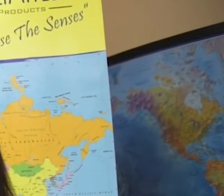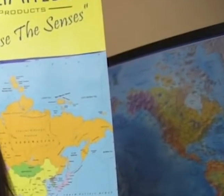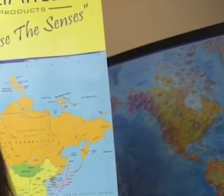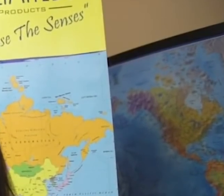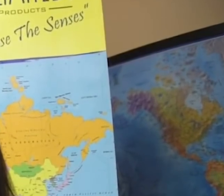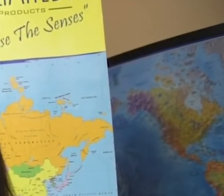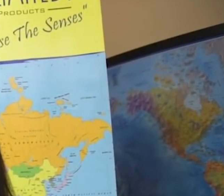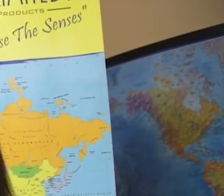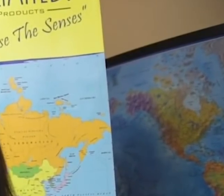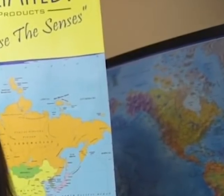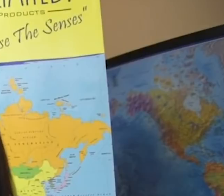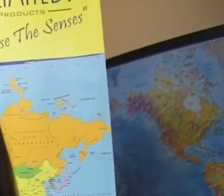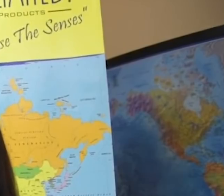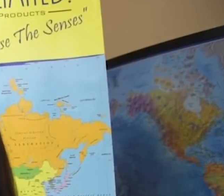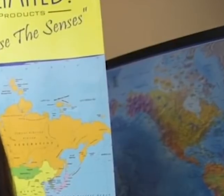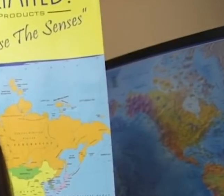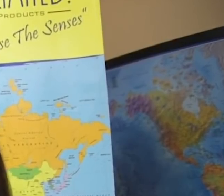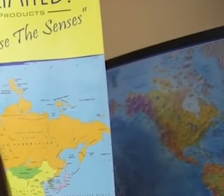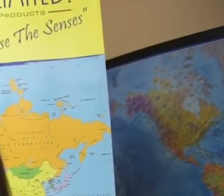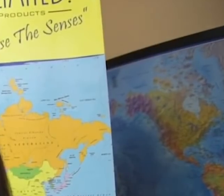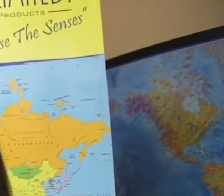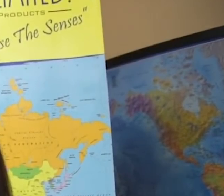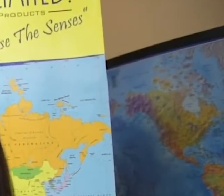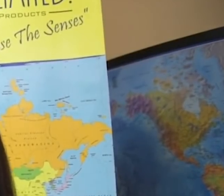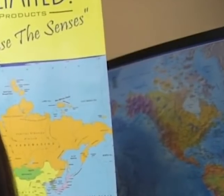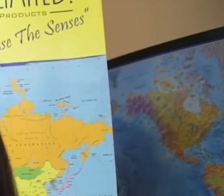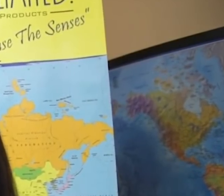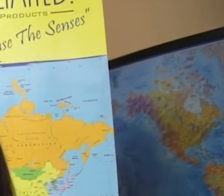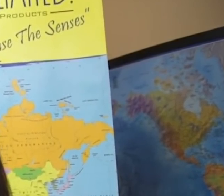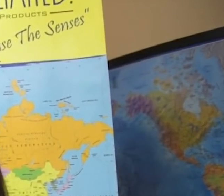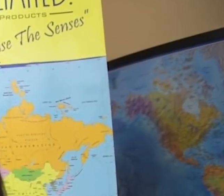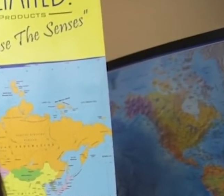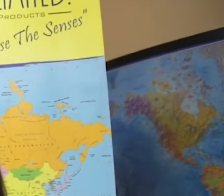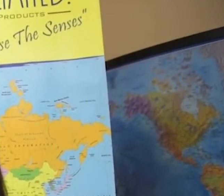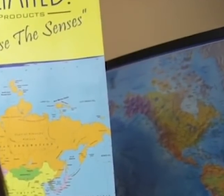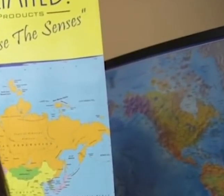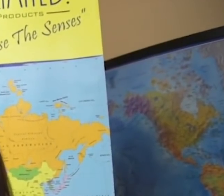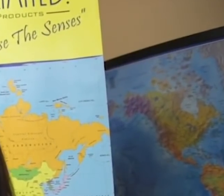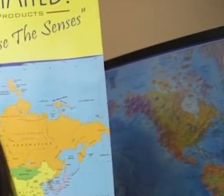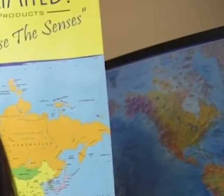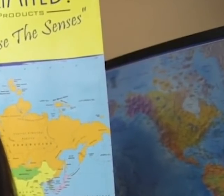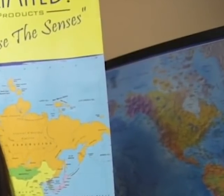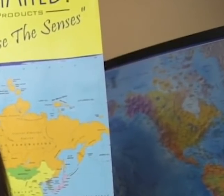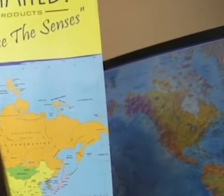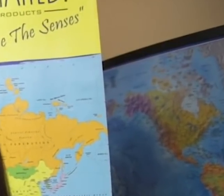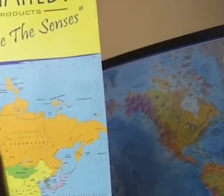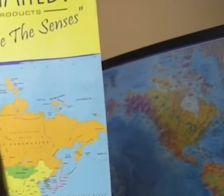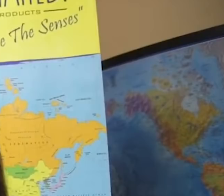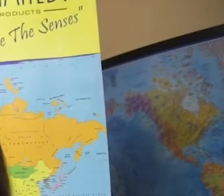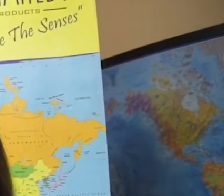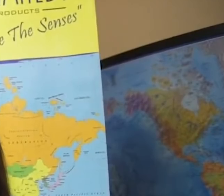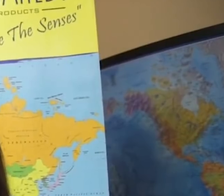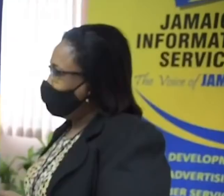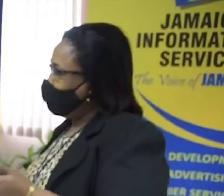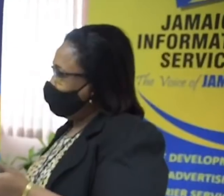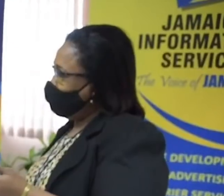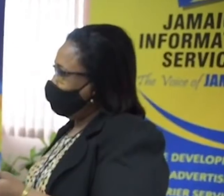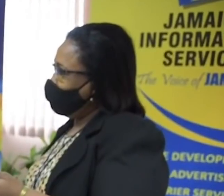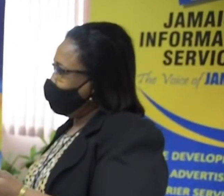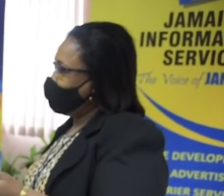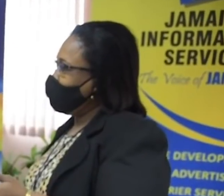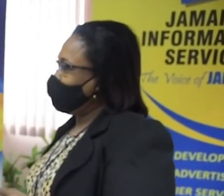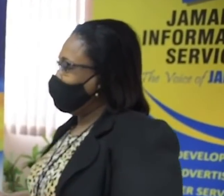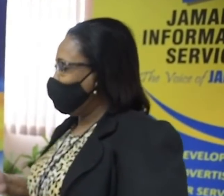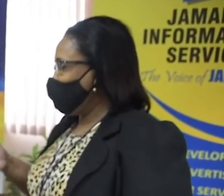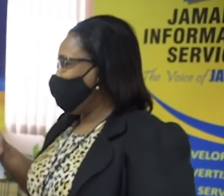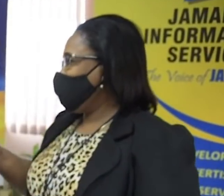about, the fact of what's happening now, and we want to be a part of the solution. Items from